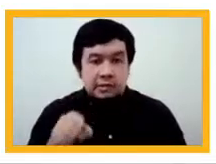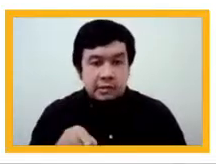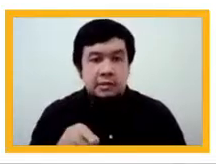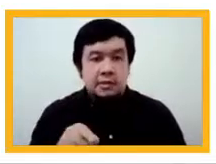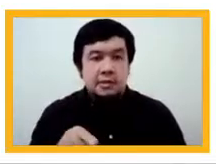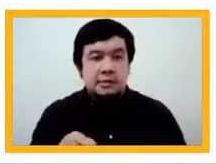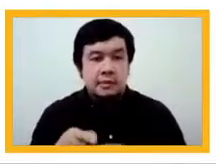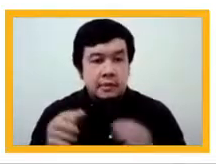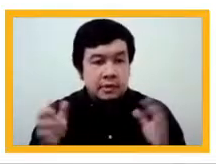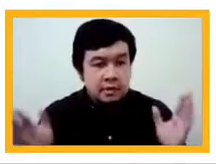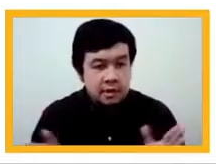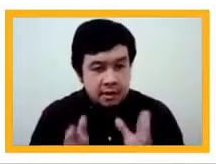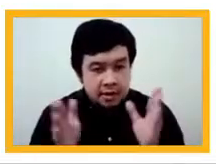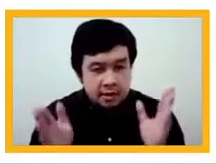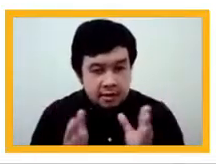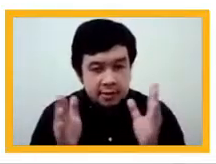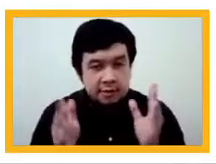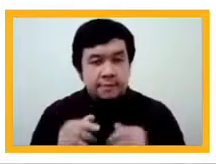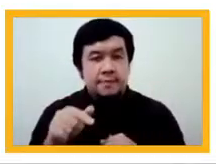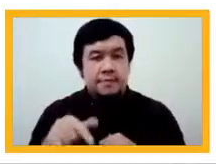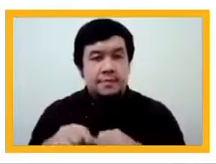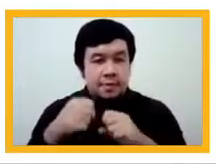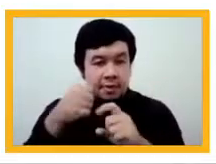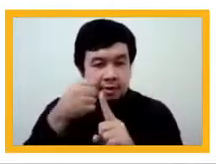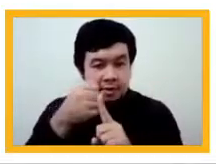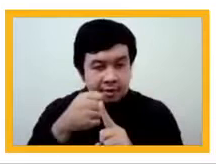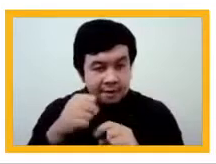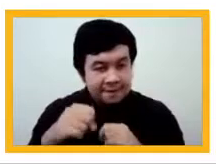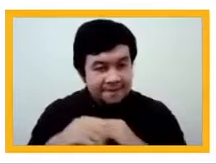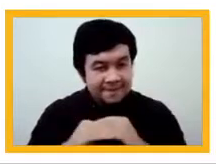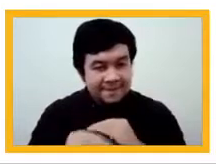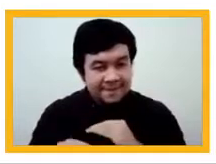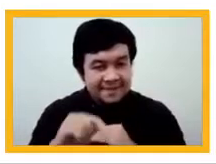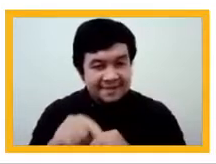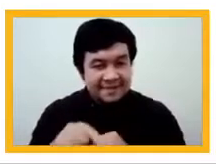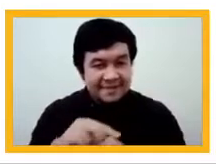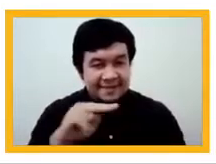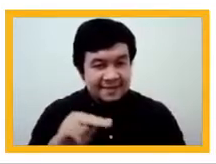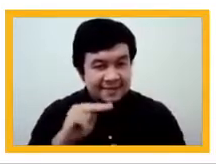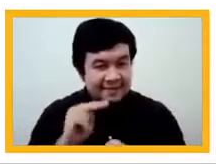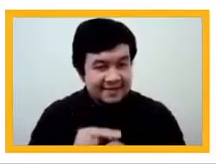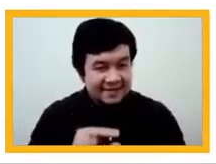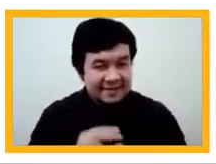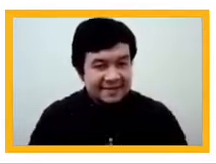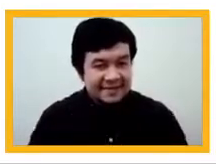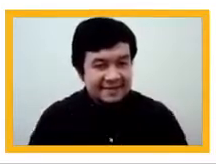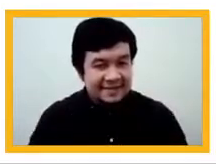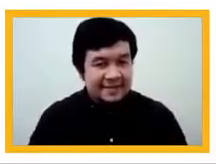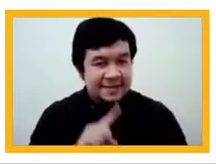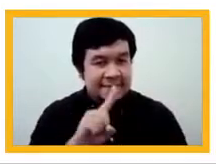And by 1969, the dual system was legally ratified through the Vocational Training Act.